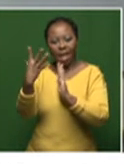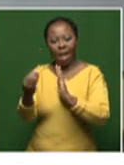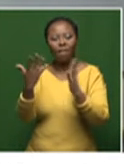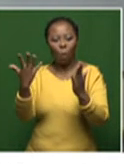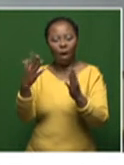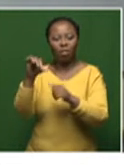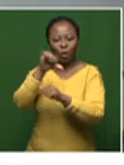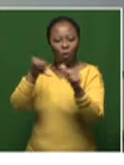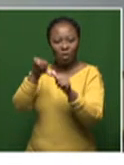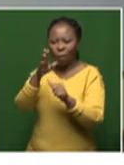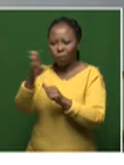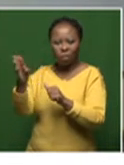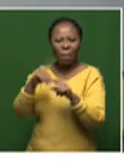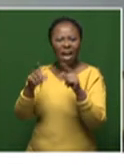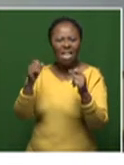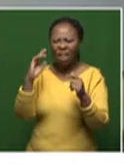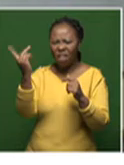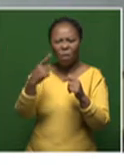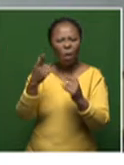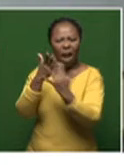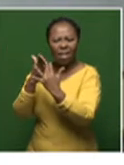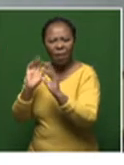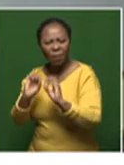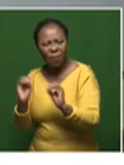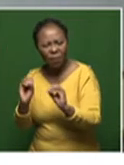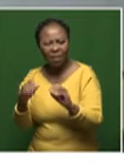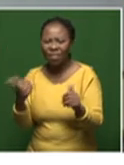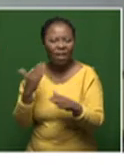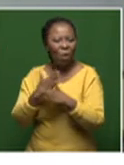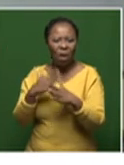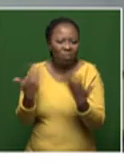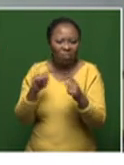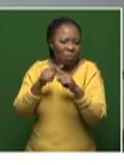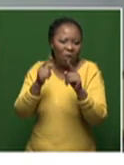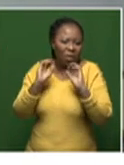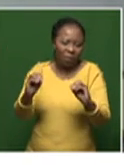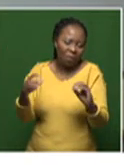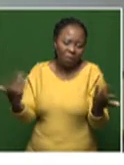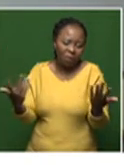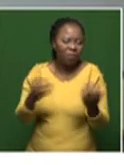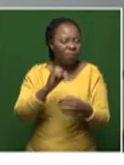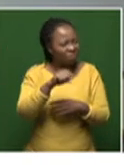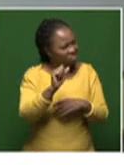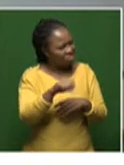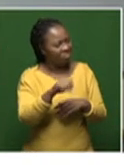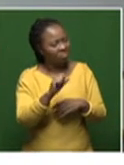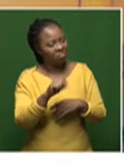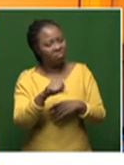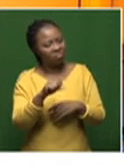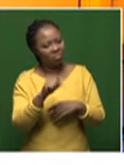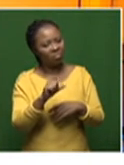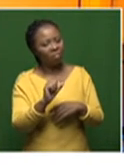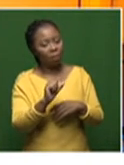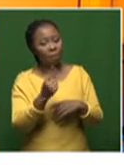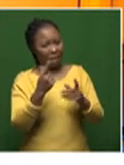And if it's not accessing everybody in society, then the work is pointless. Yeah. And speak to us about, turning